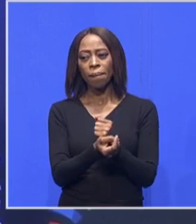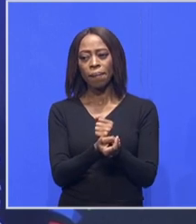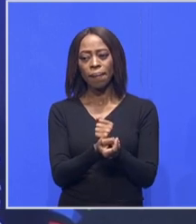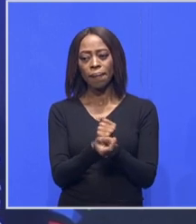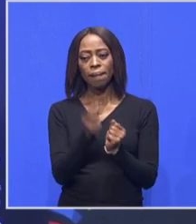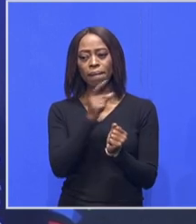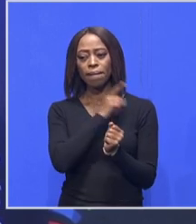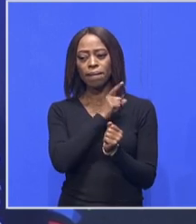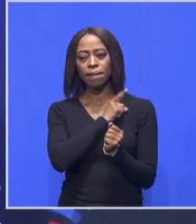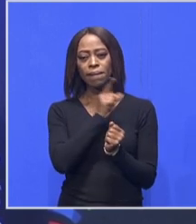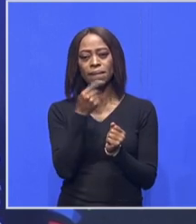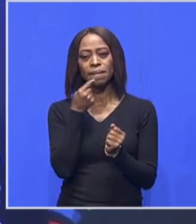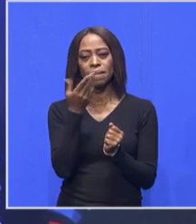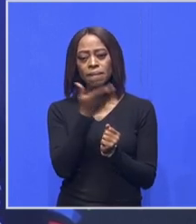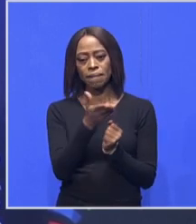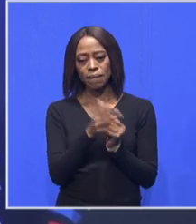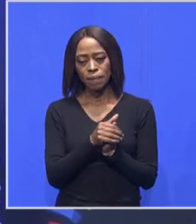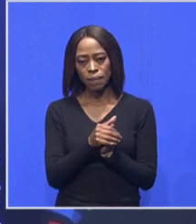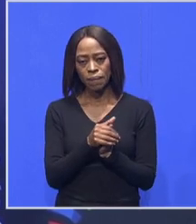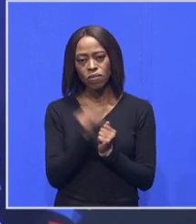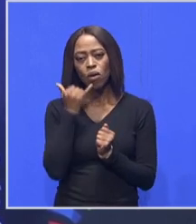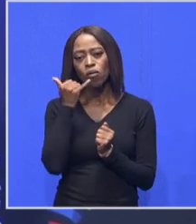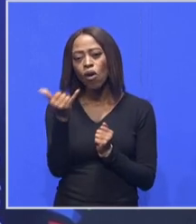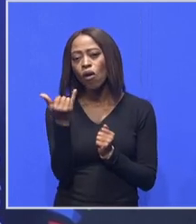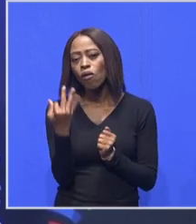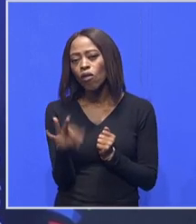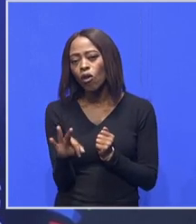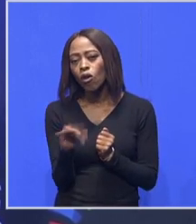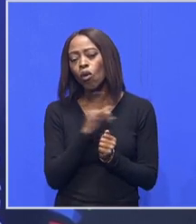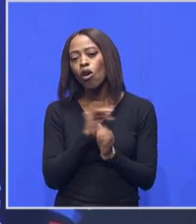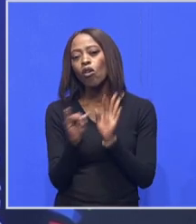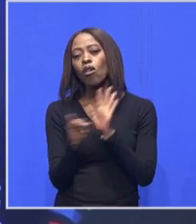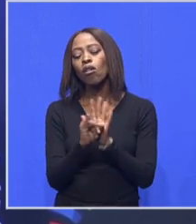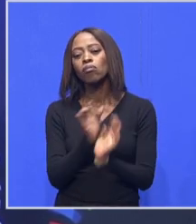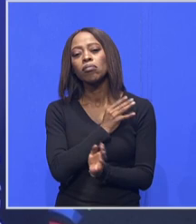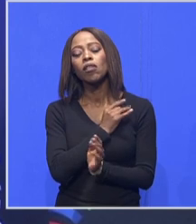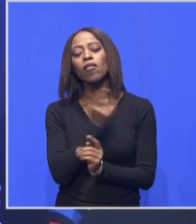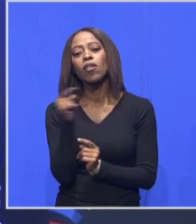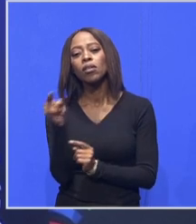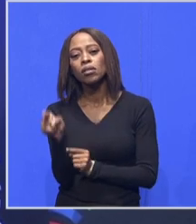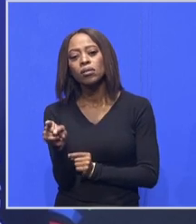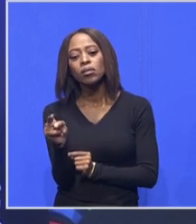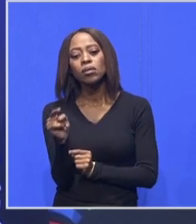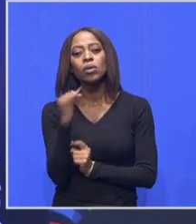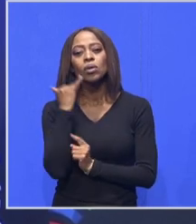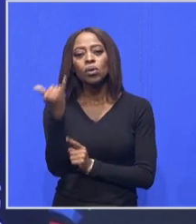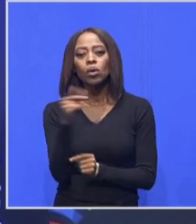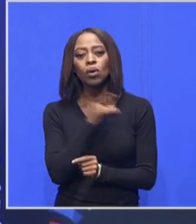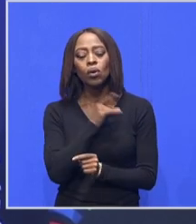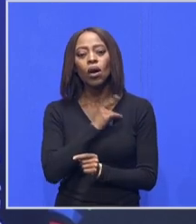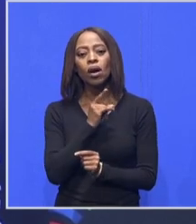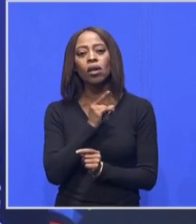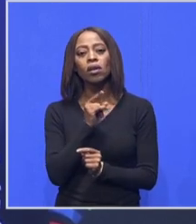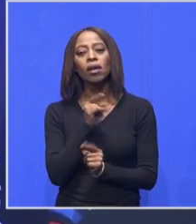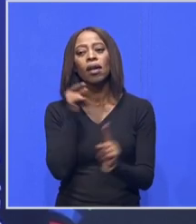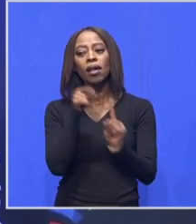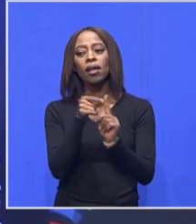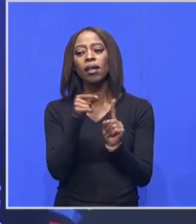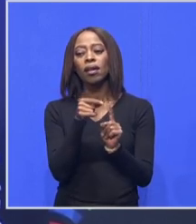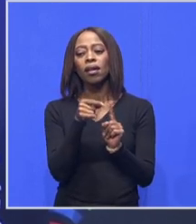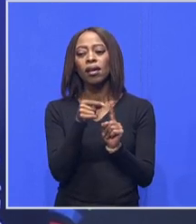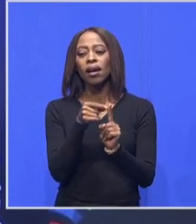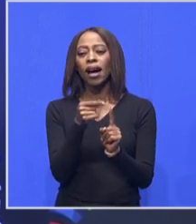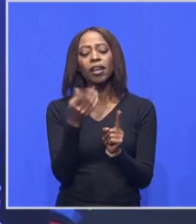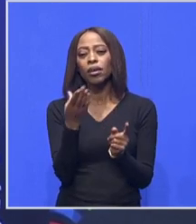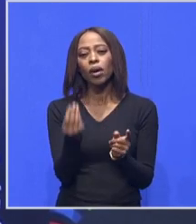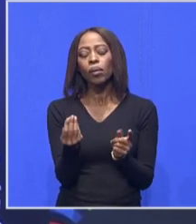reason why you call him in particular. You call him in particular because you've identified a threat from him. You call him in particular because you've gotten an intelligence briefing that the decision by the EFF